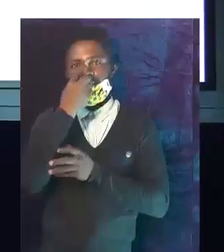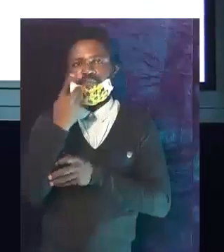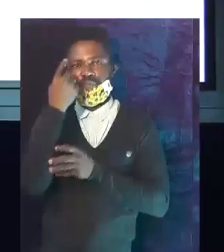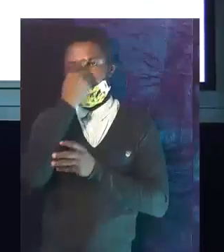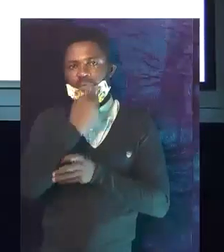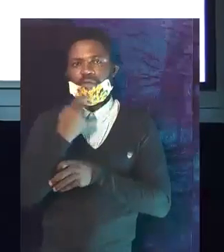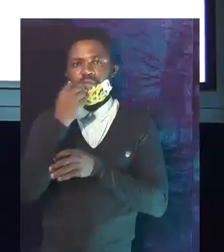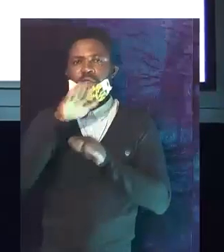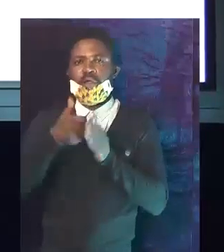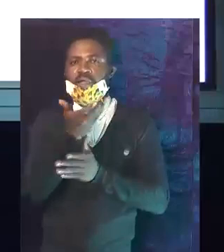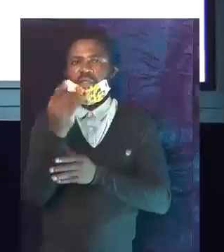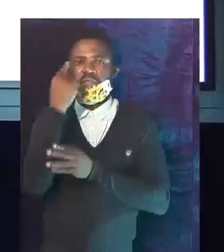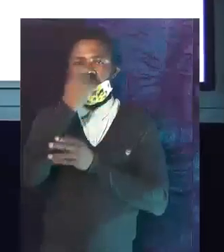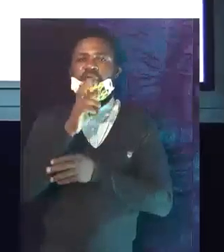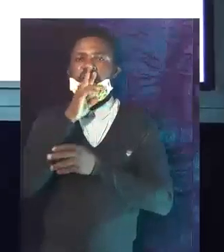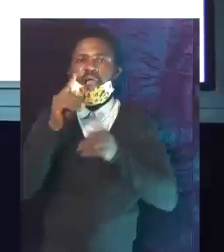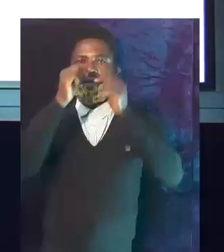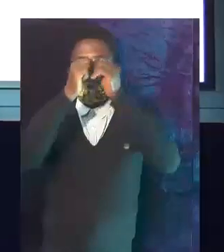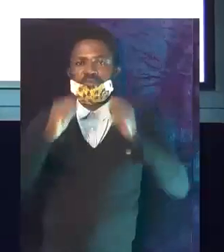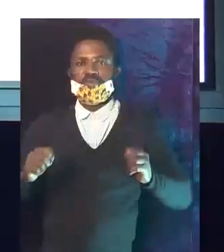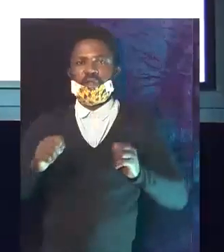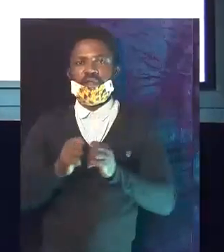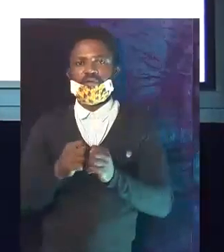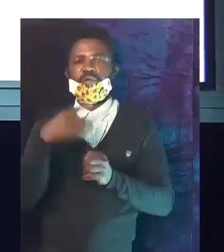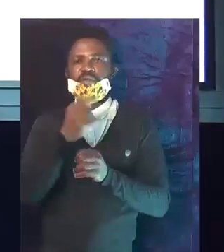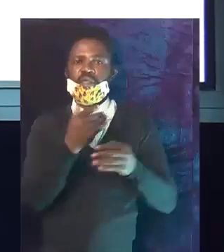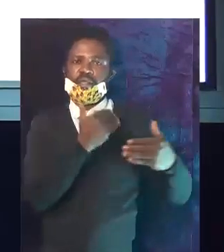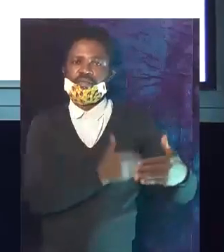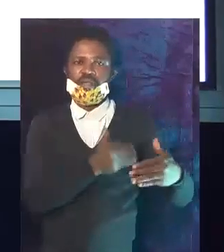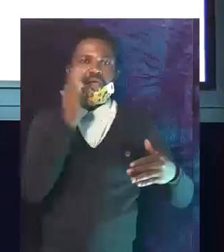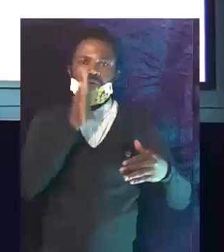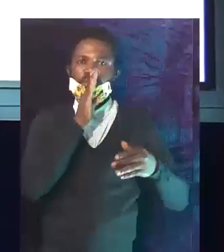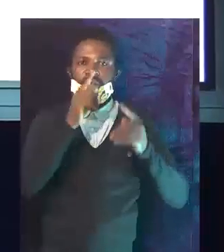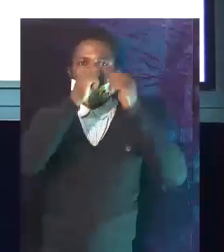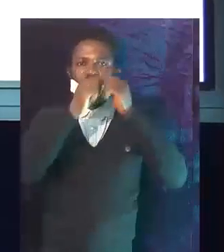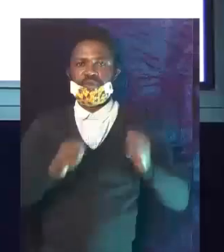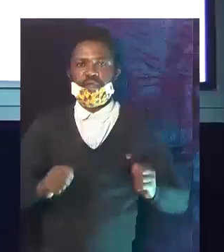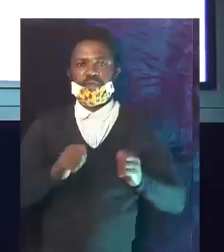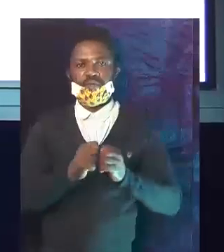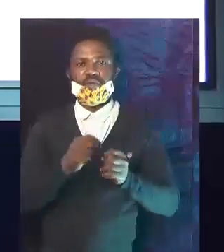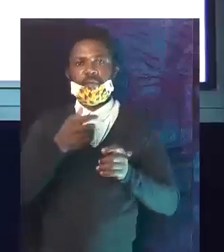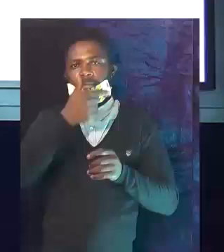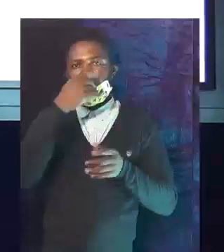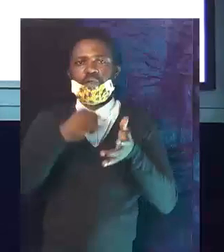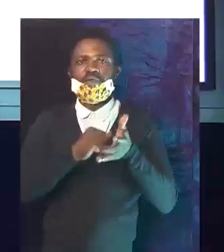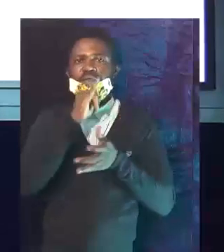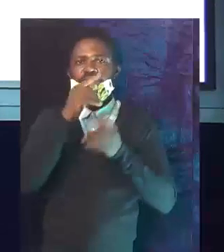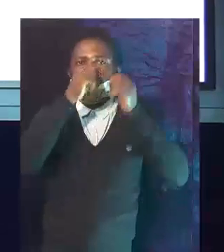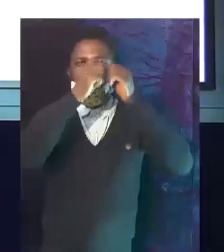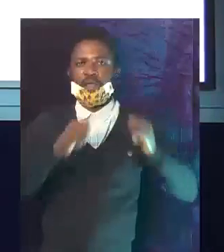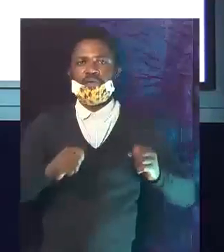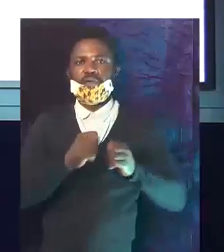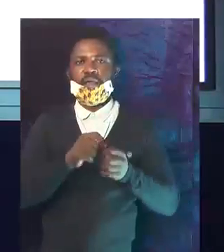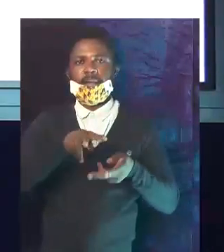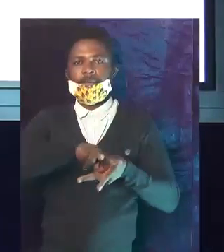and all these faces are triangular. The side faces will be triangular, and because it's a triangular pyramid, the base will also be triangular.